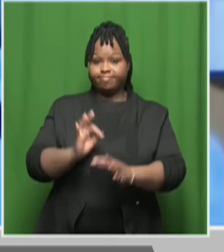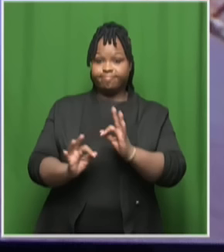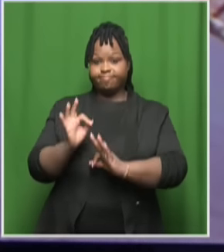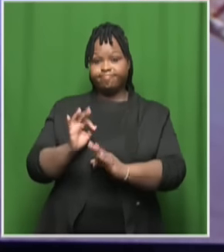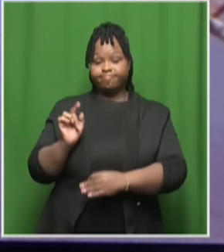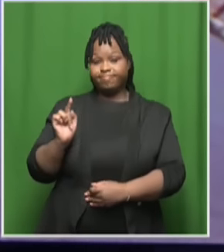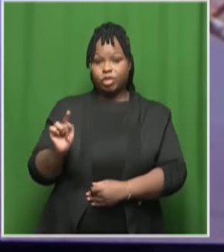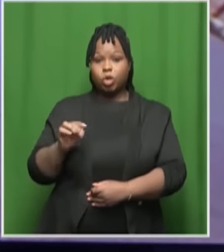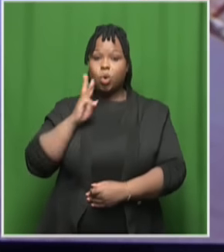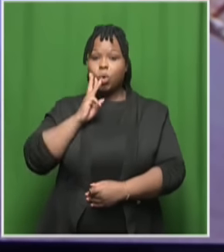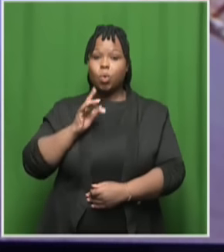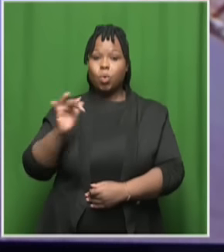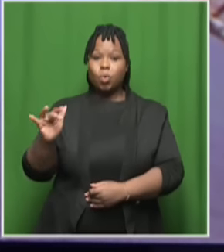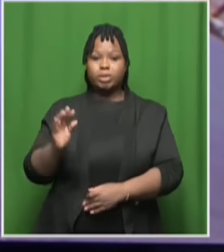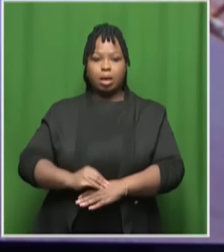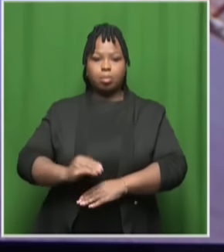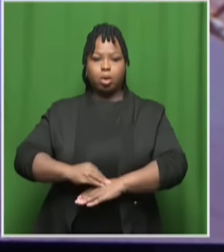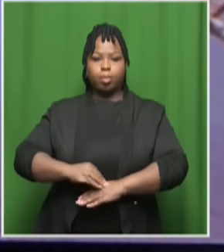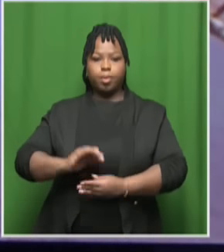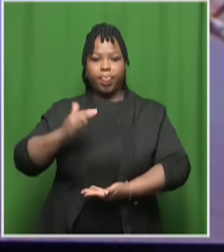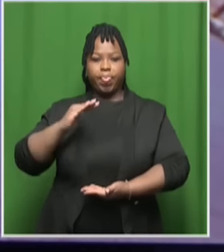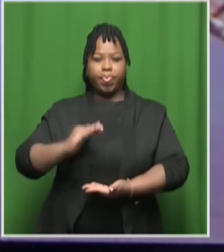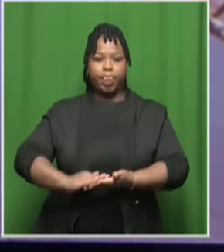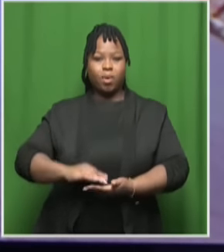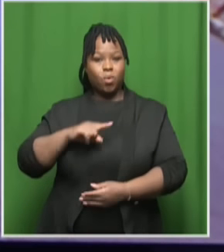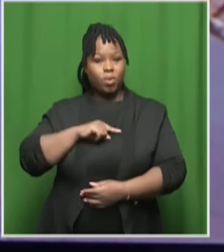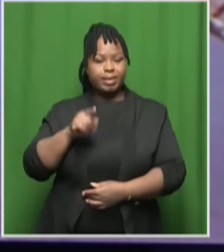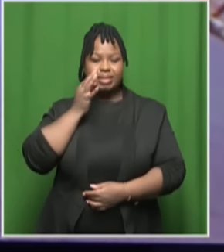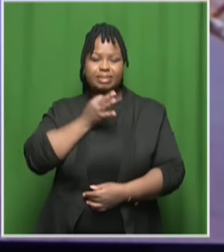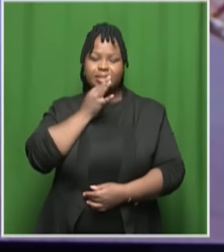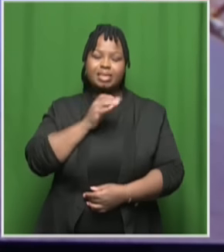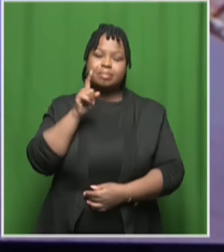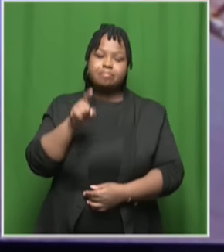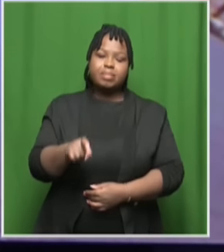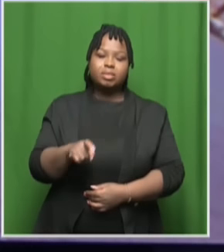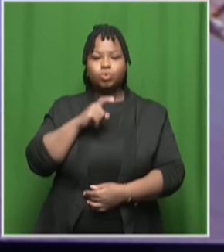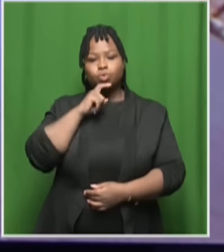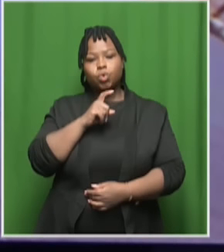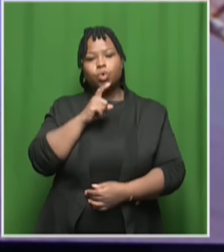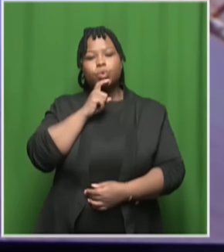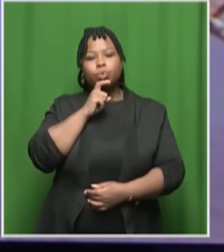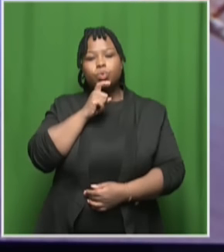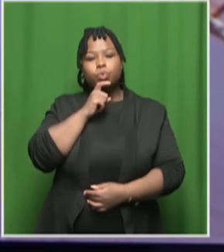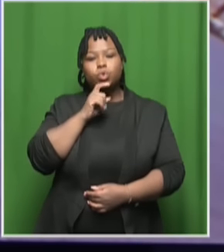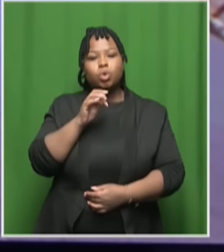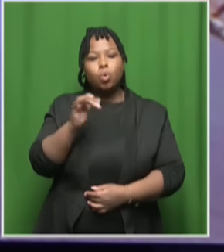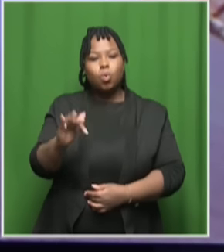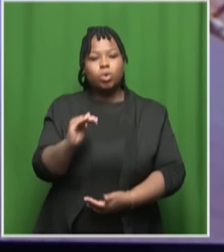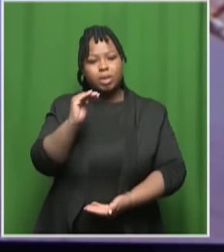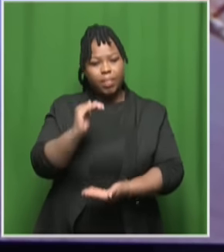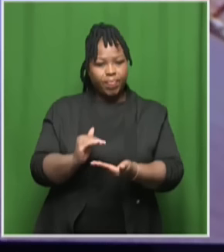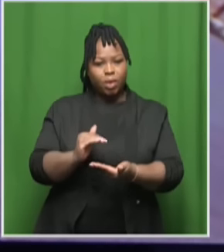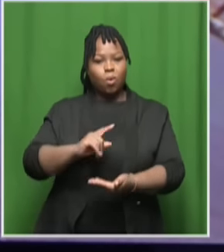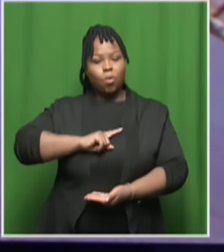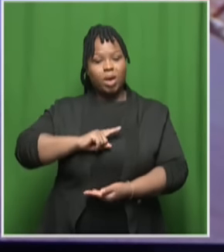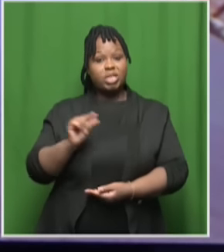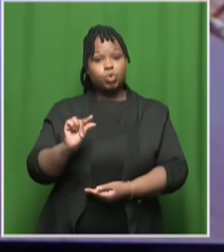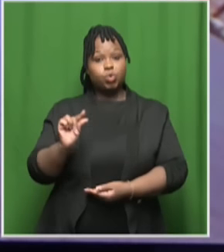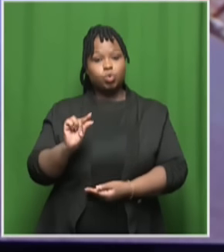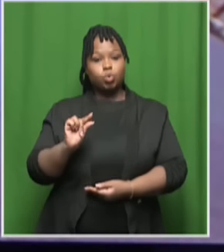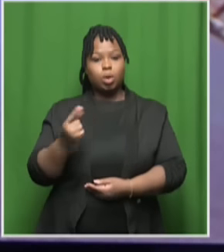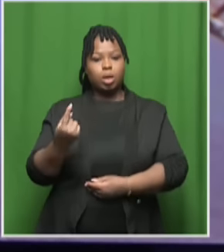Knysna Municipality's water supply crisis. Residents urged to drastically reduce water consumption as the town edges closer